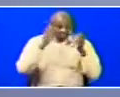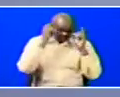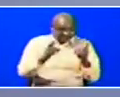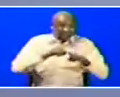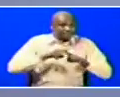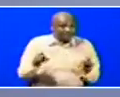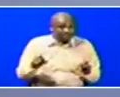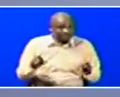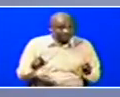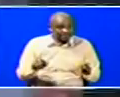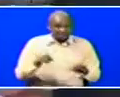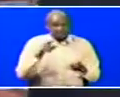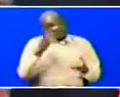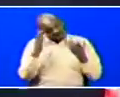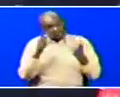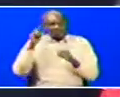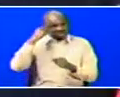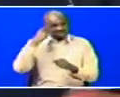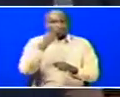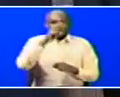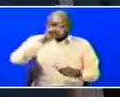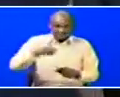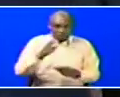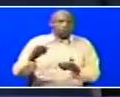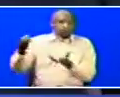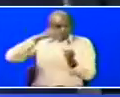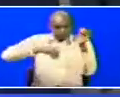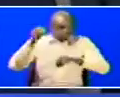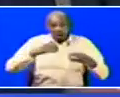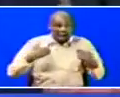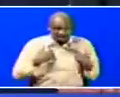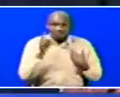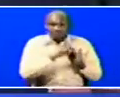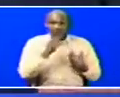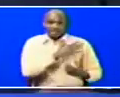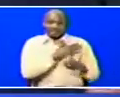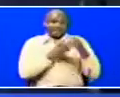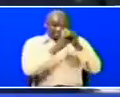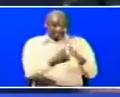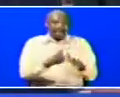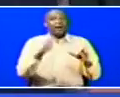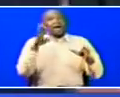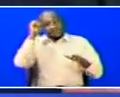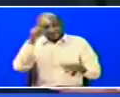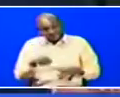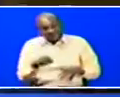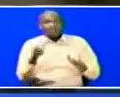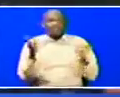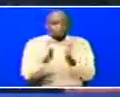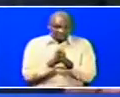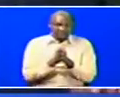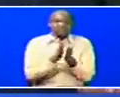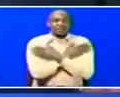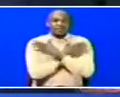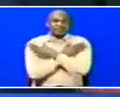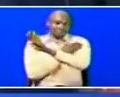but it is estimated that over 2 million shillings was contributed by NASA leaders, members of parliament, and their